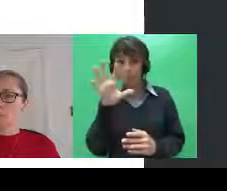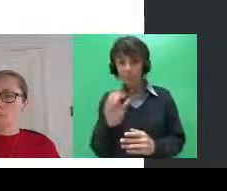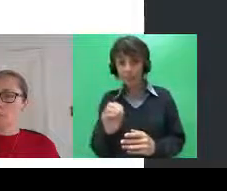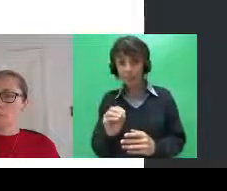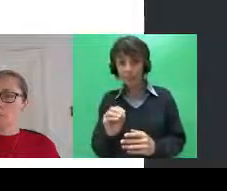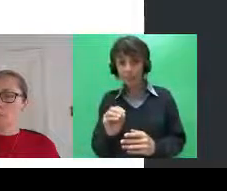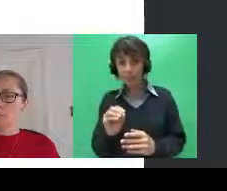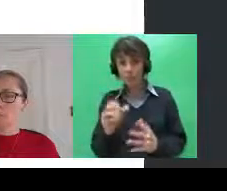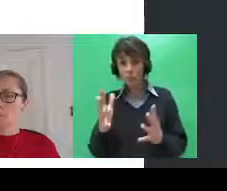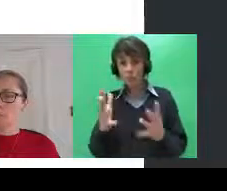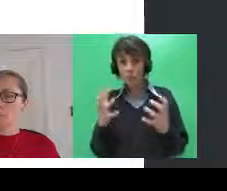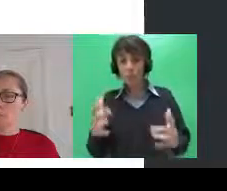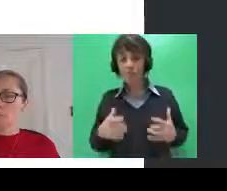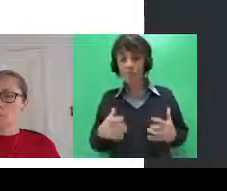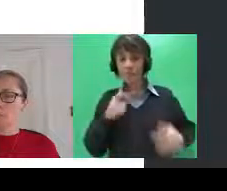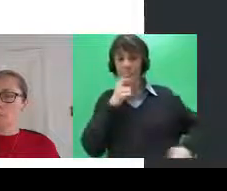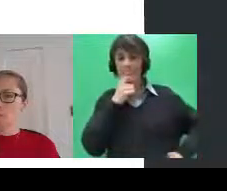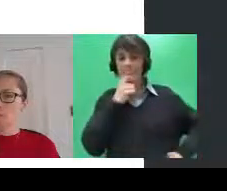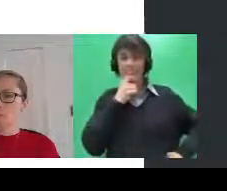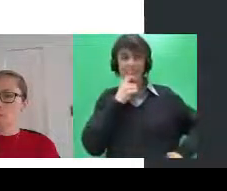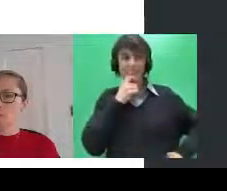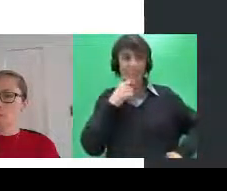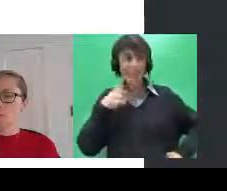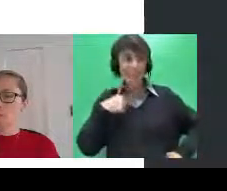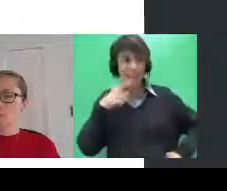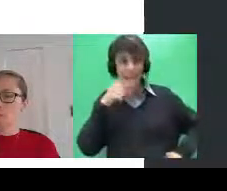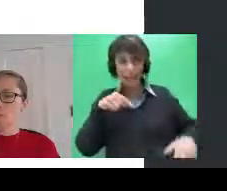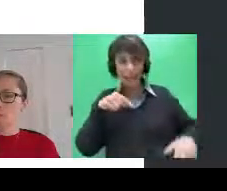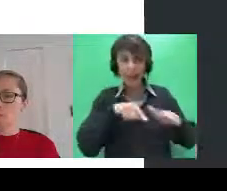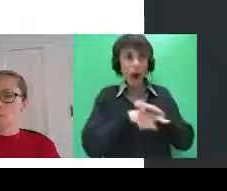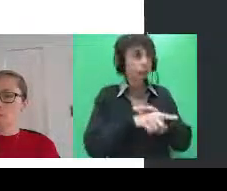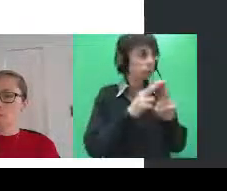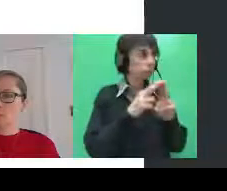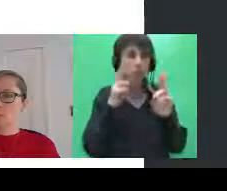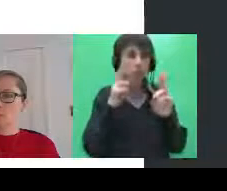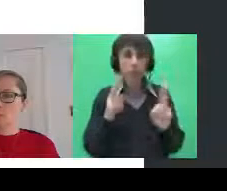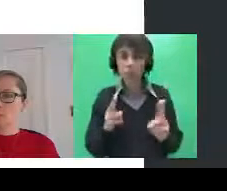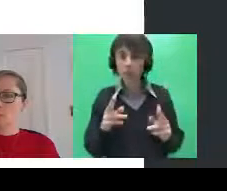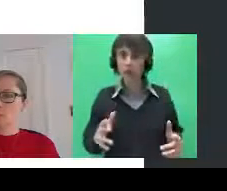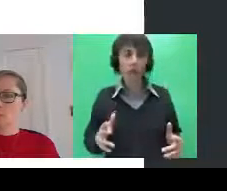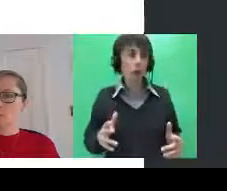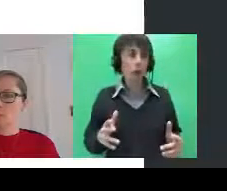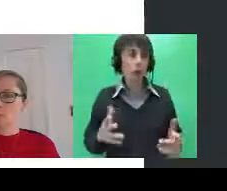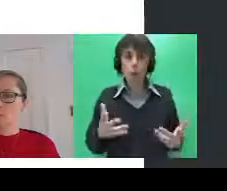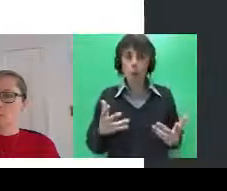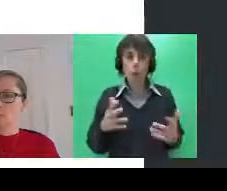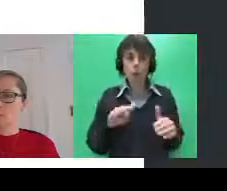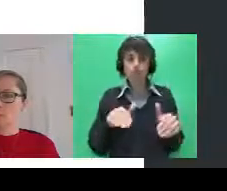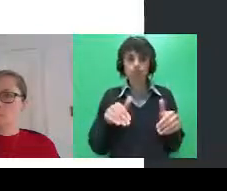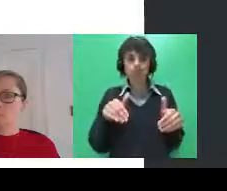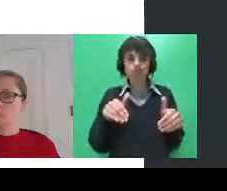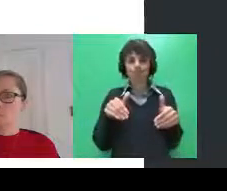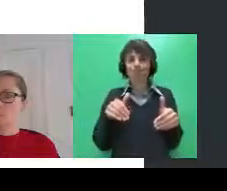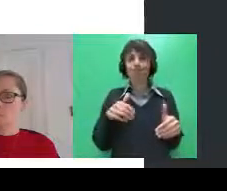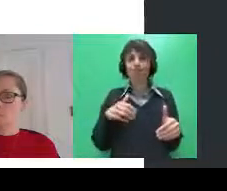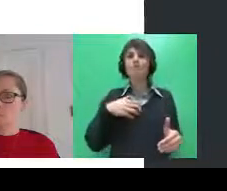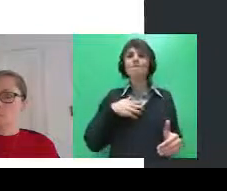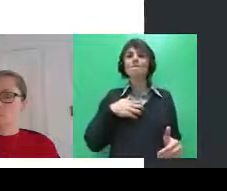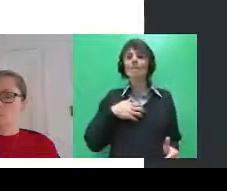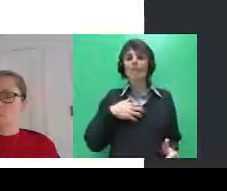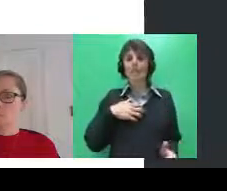about leaving the house to do exercise, to be active, because of, I guess, the fears and the anxieties that are there. And that's